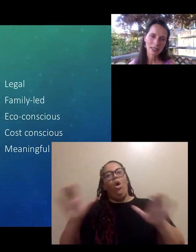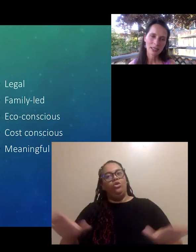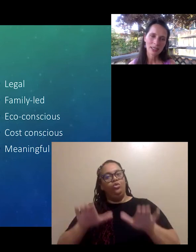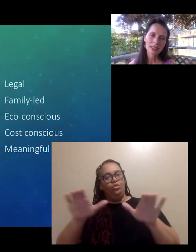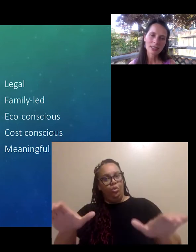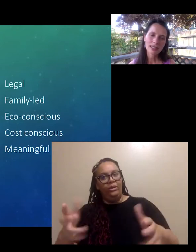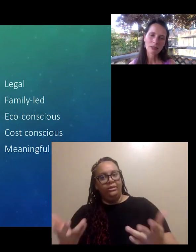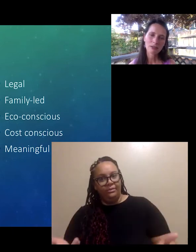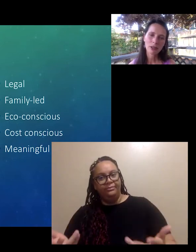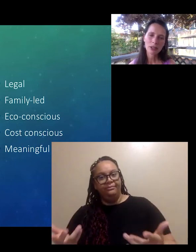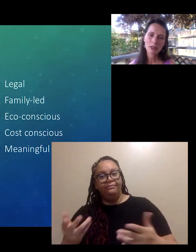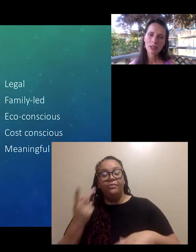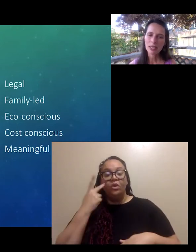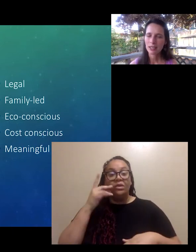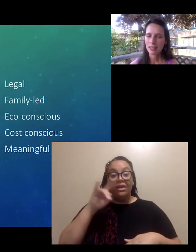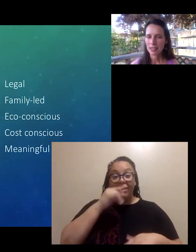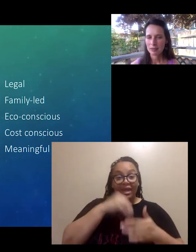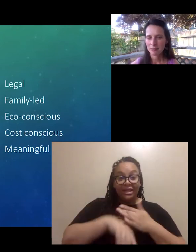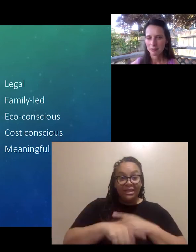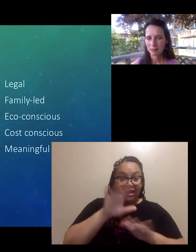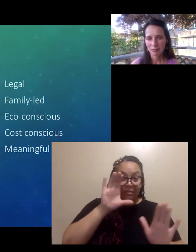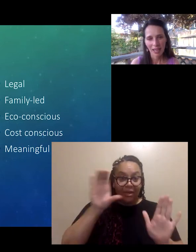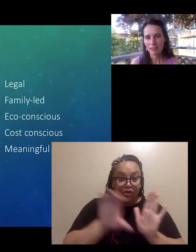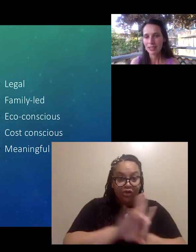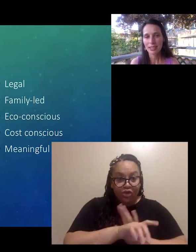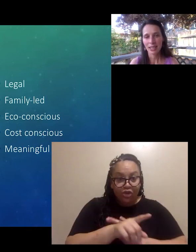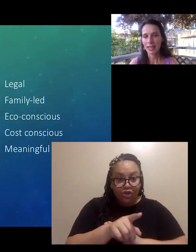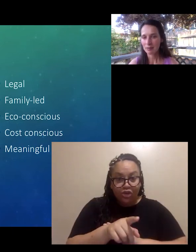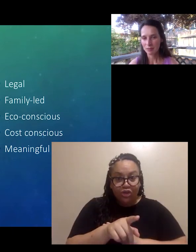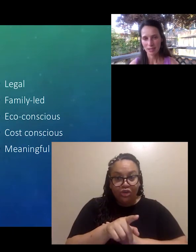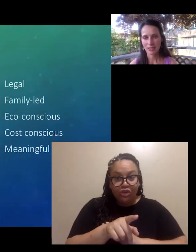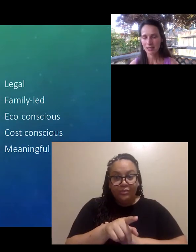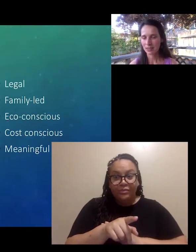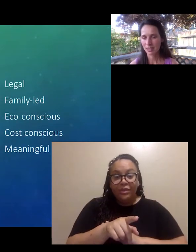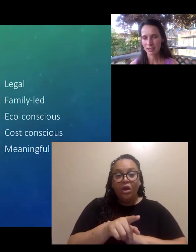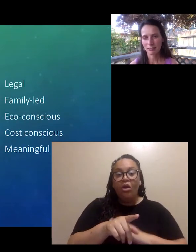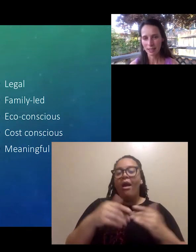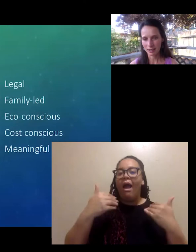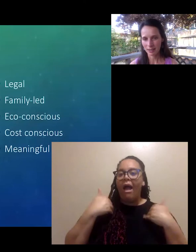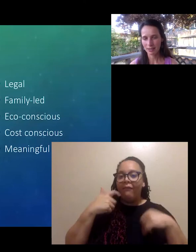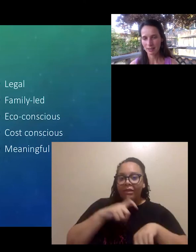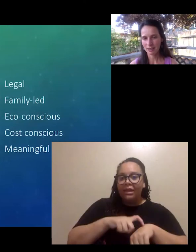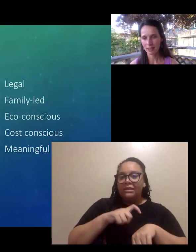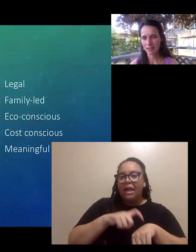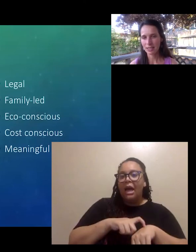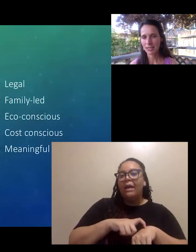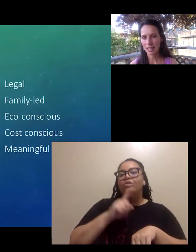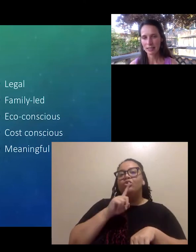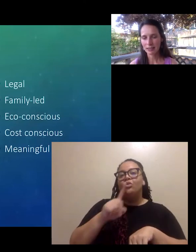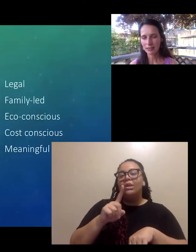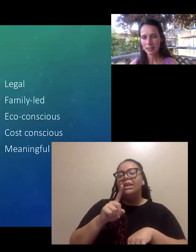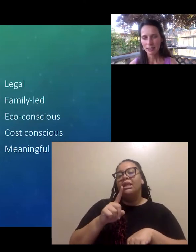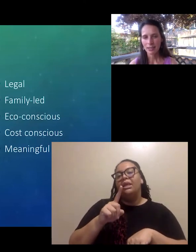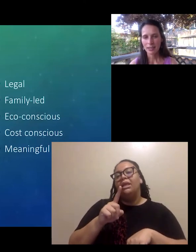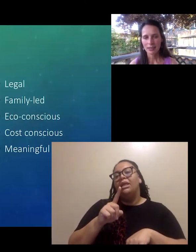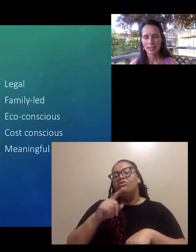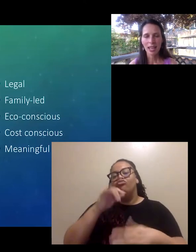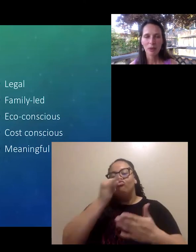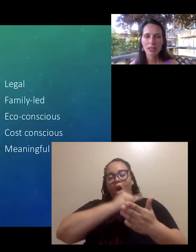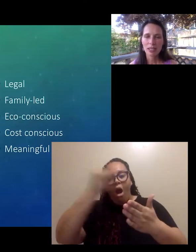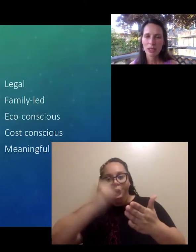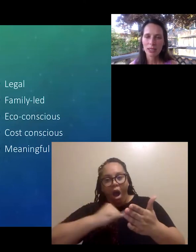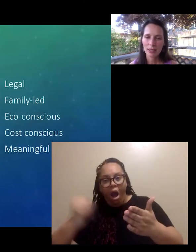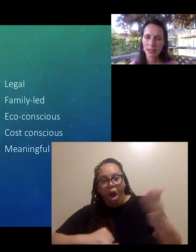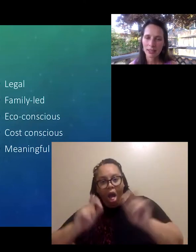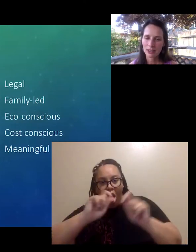these, uh, kids in the photo, um, having the time to, to decorate this, uh, container. And